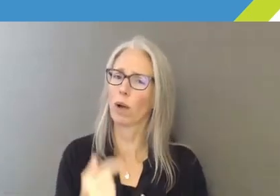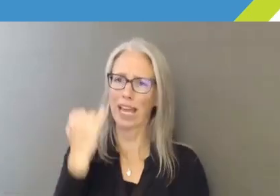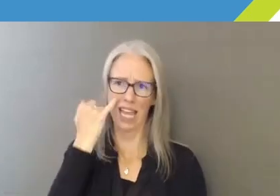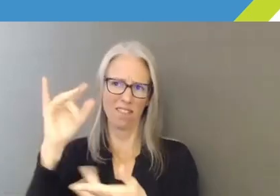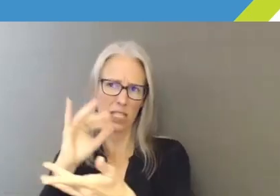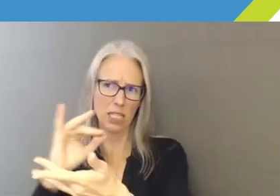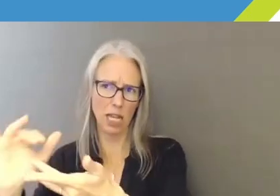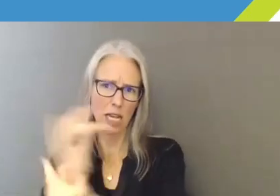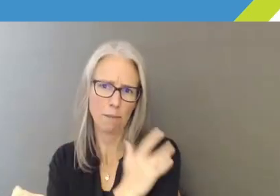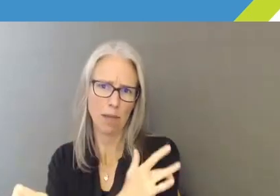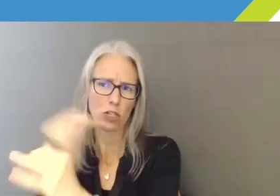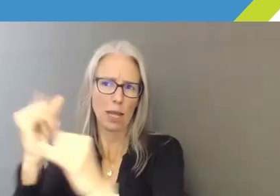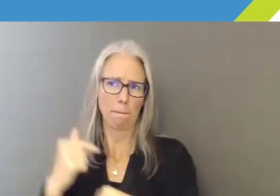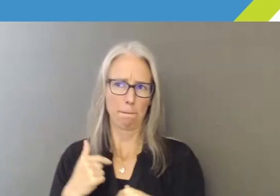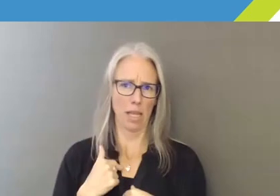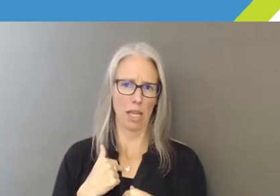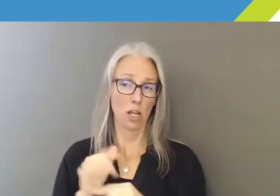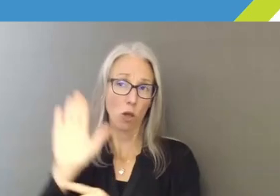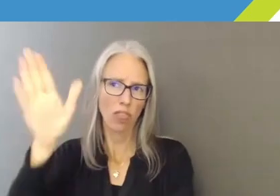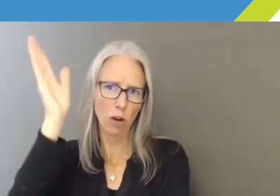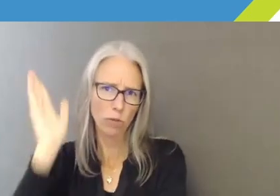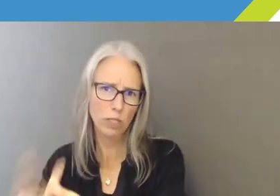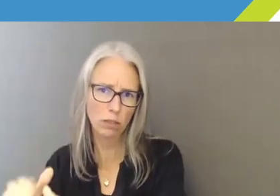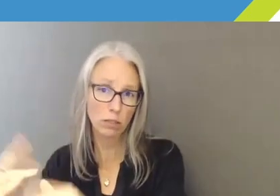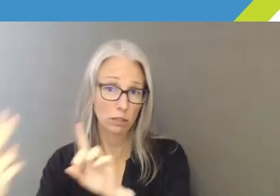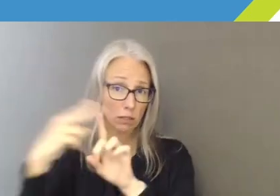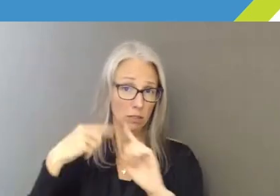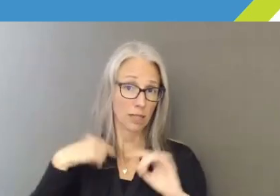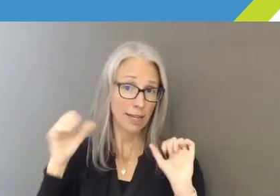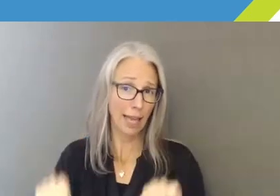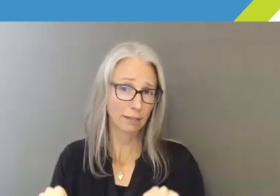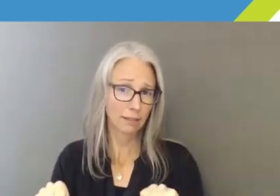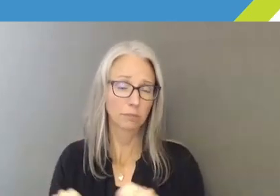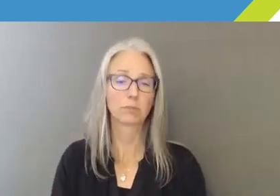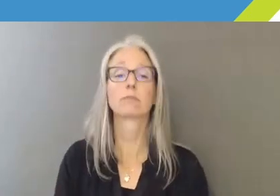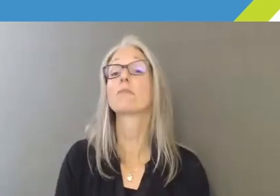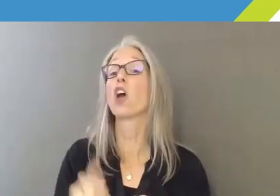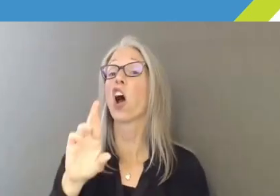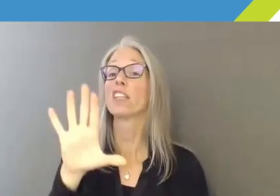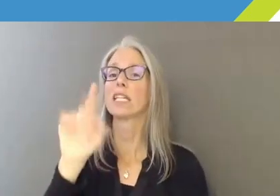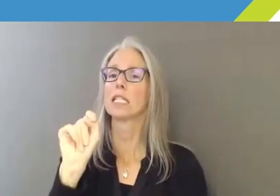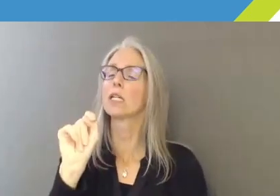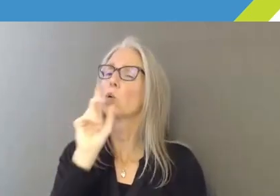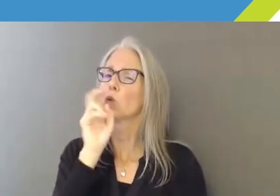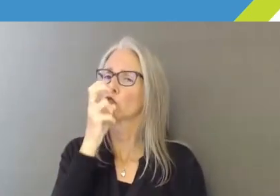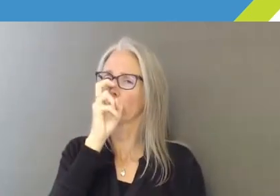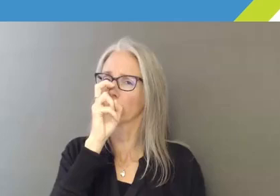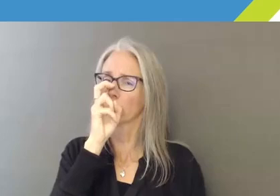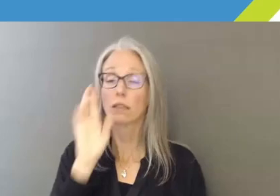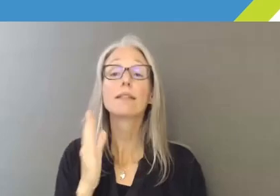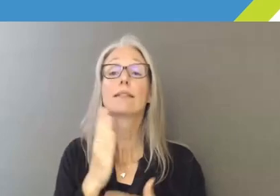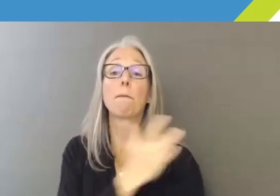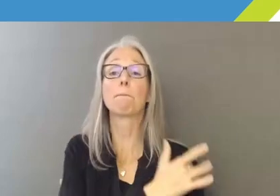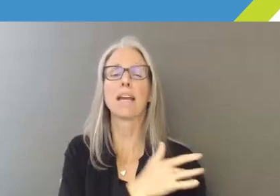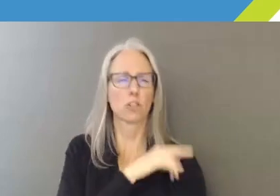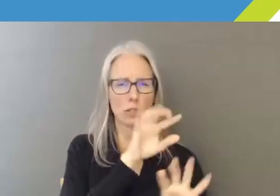where I can expect that the findings described are applicable to me? And RCTs are quite strict. They exclude patients for a number of reasons.